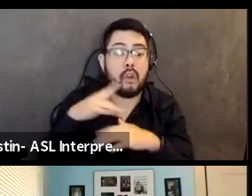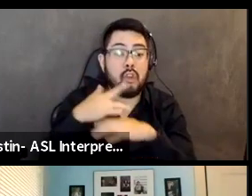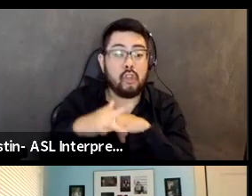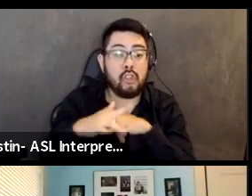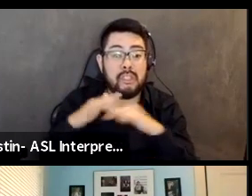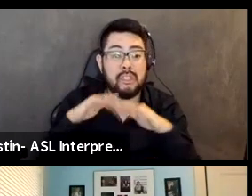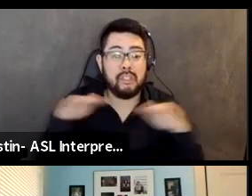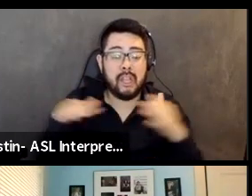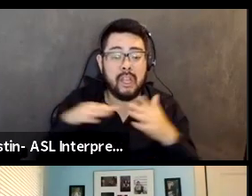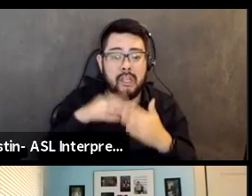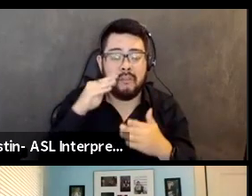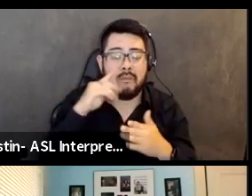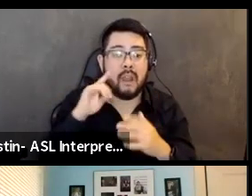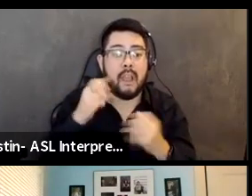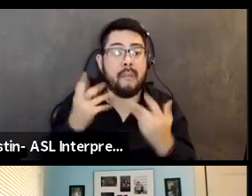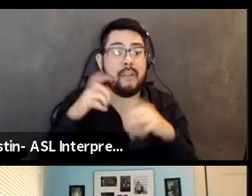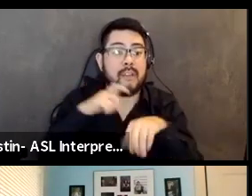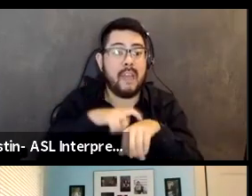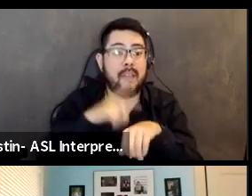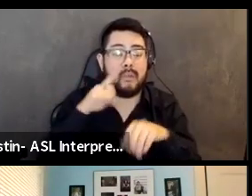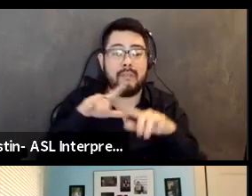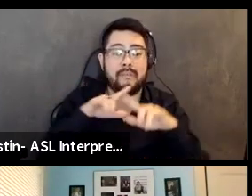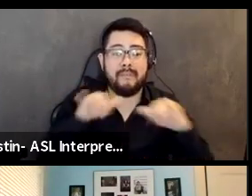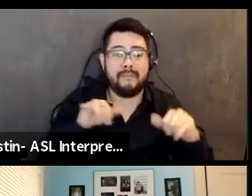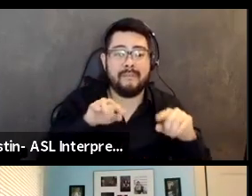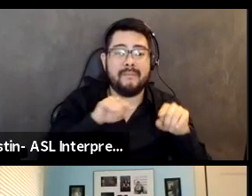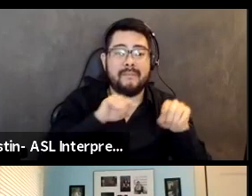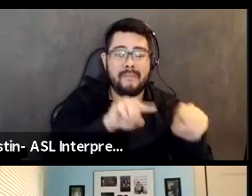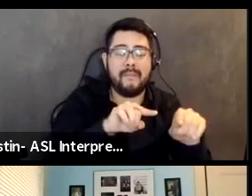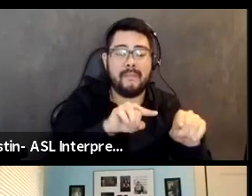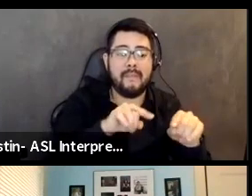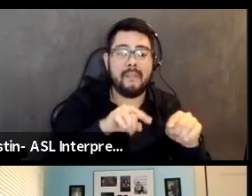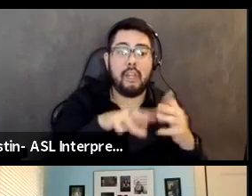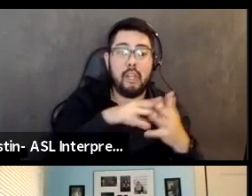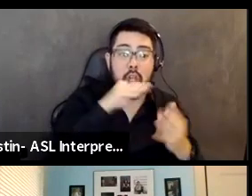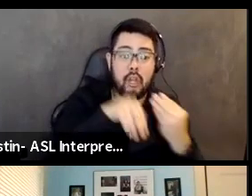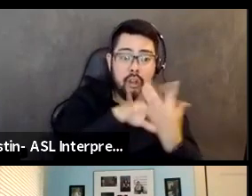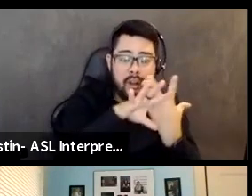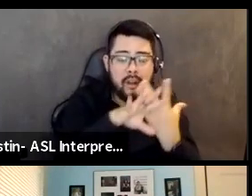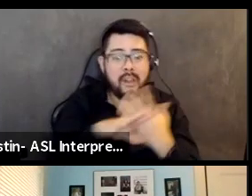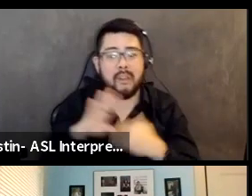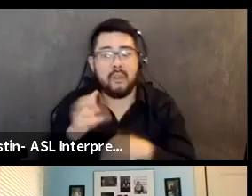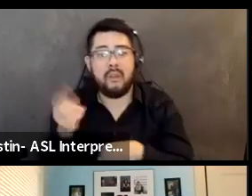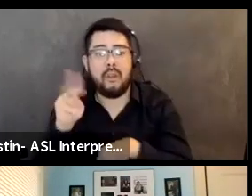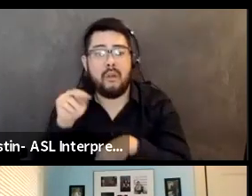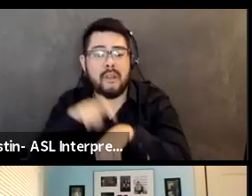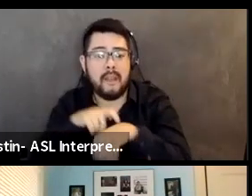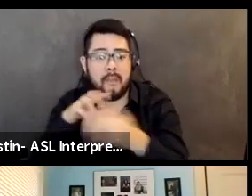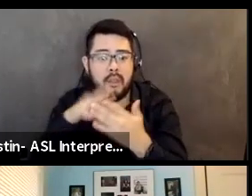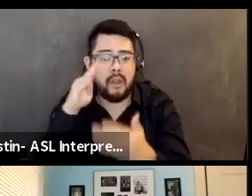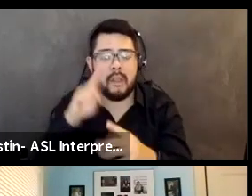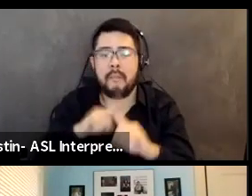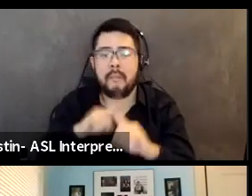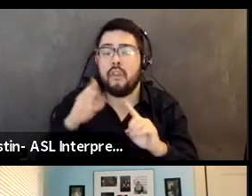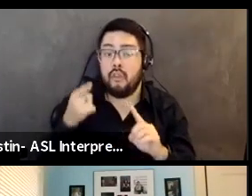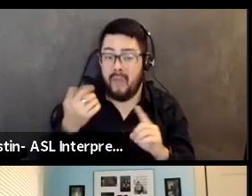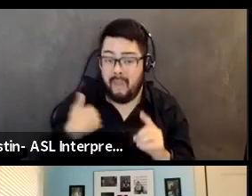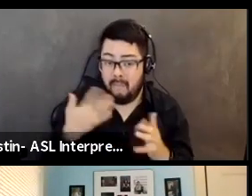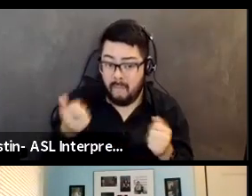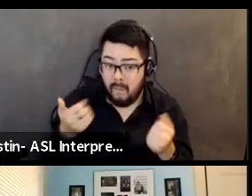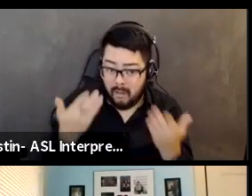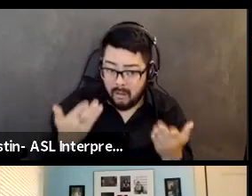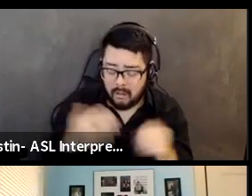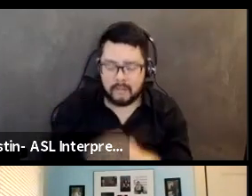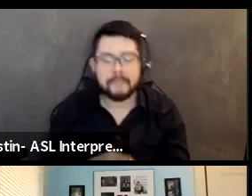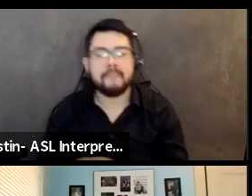um amount of time for synchronous and asynchronous learning um do you mind sharing what your recommendation is so i you